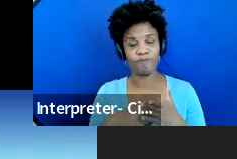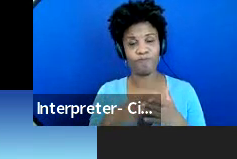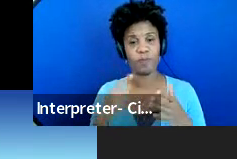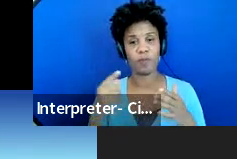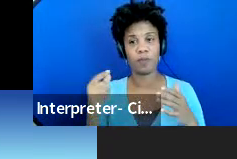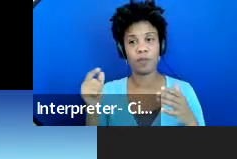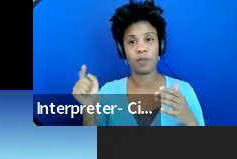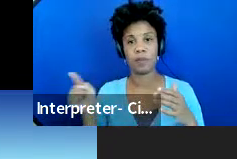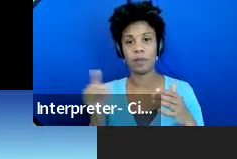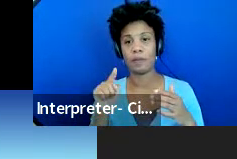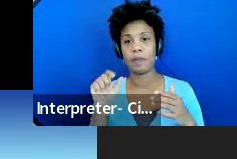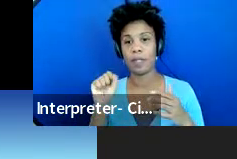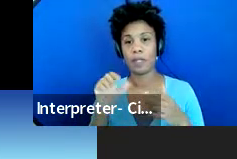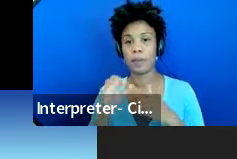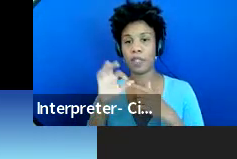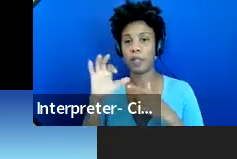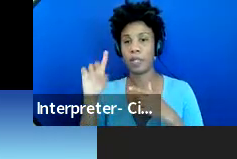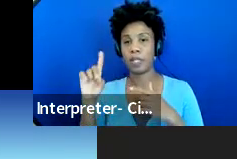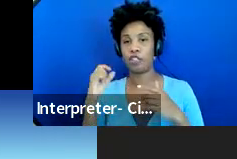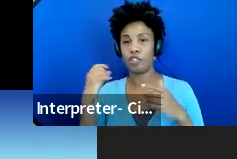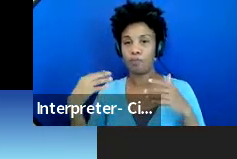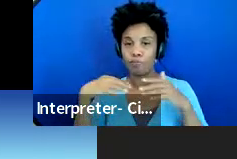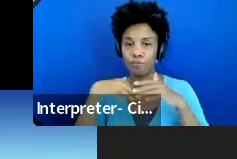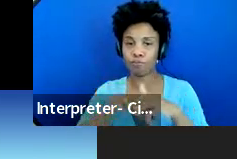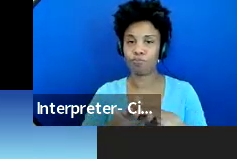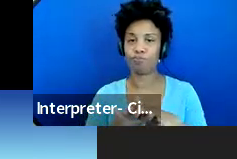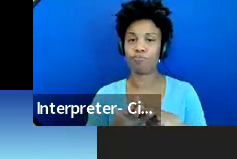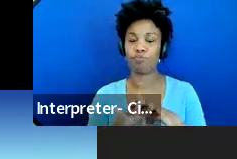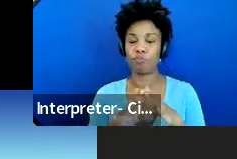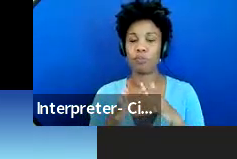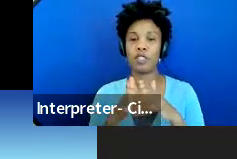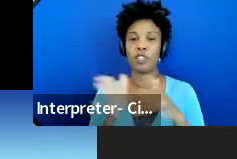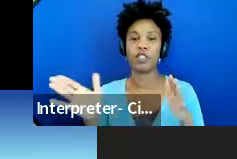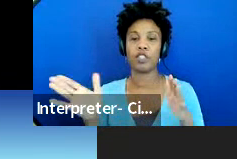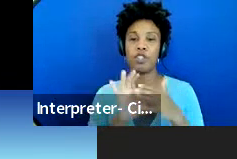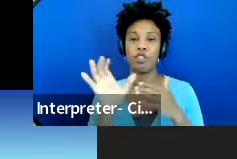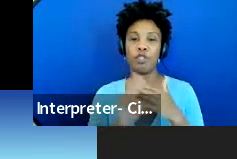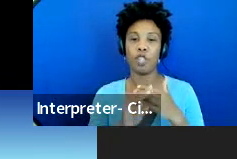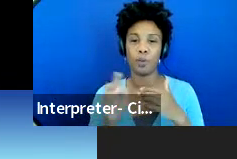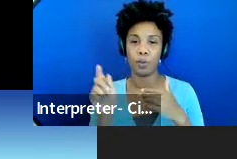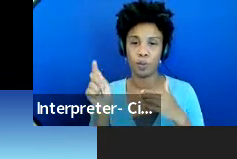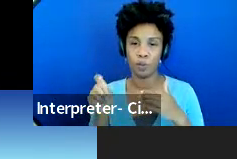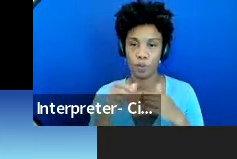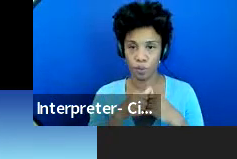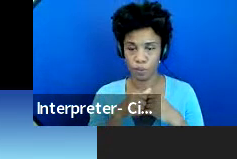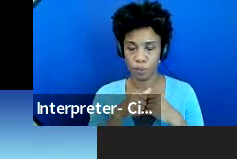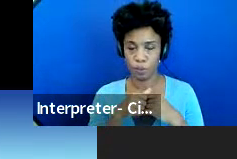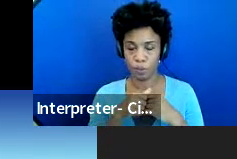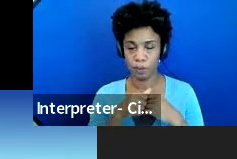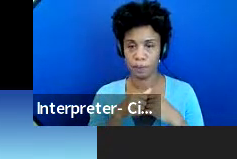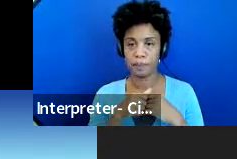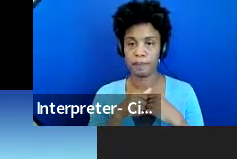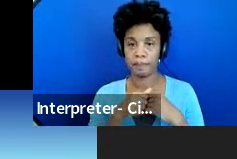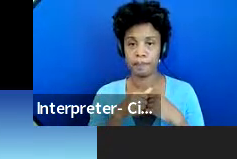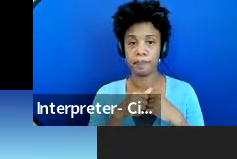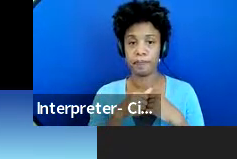including special ed into our general curriculum in Jamaica. And that would mean a greater ease for persons